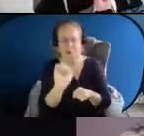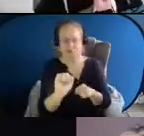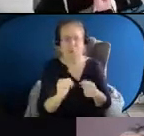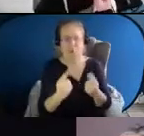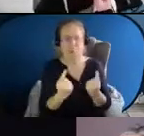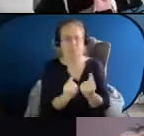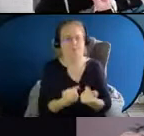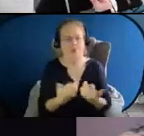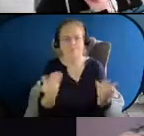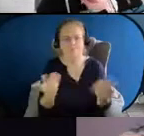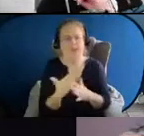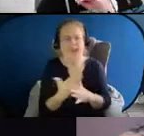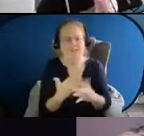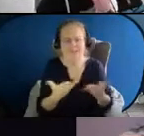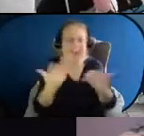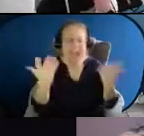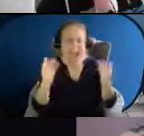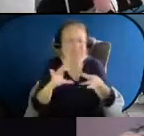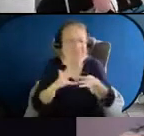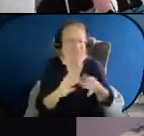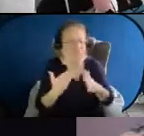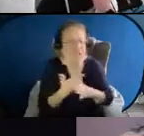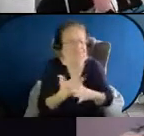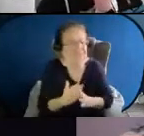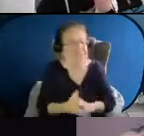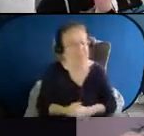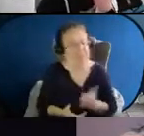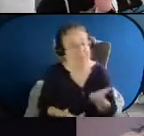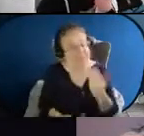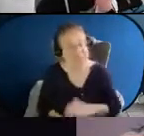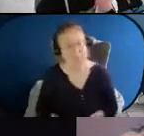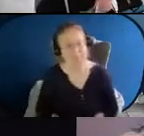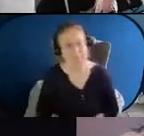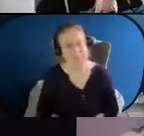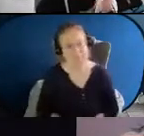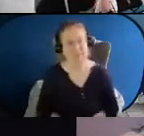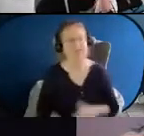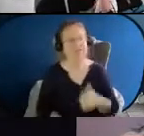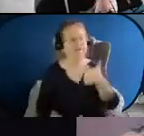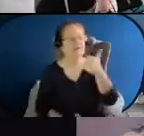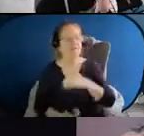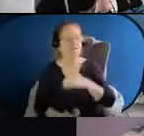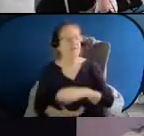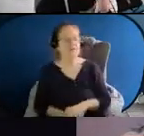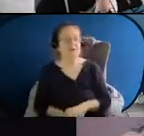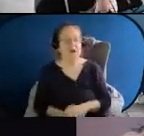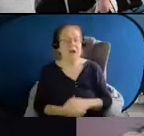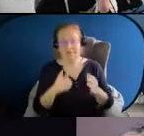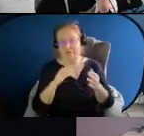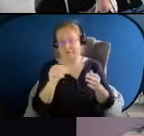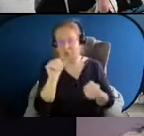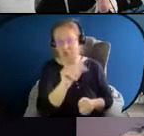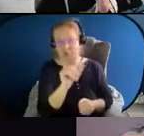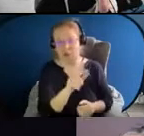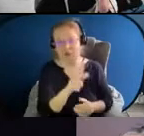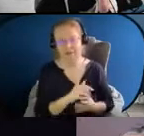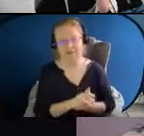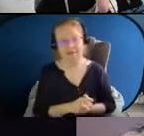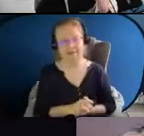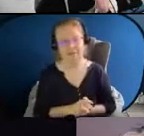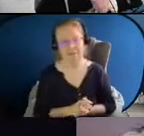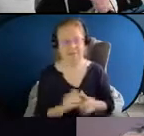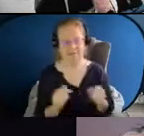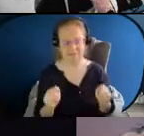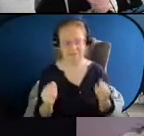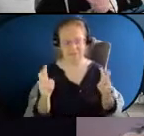accessible or anything to do with accessibility, really? Yeah, it's a great one. And Susie, it's a topic that,